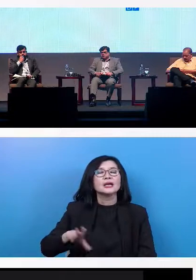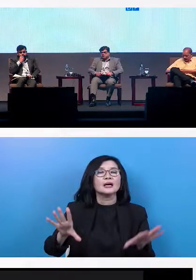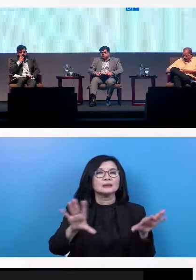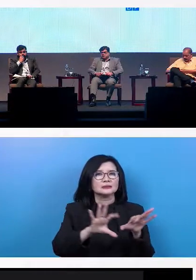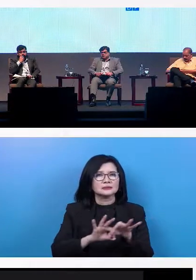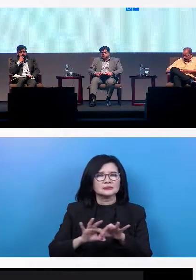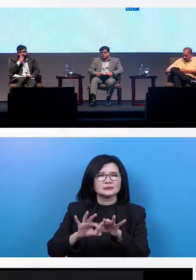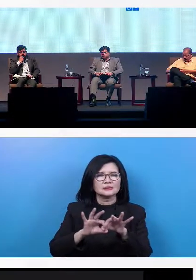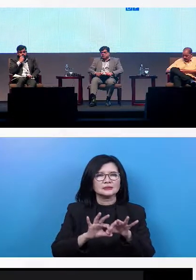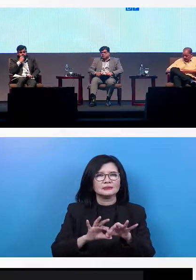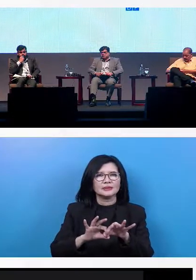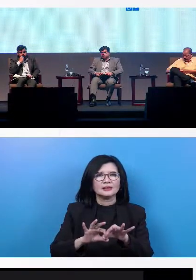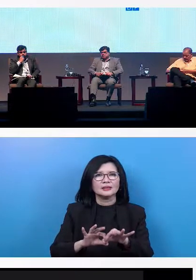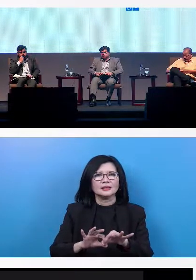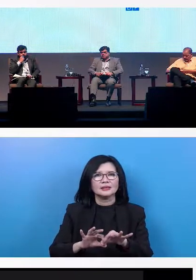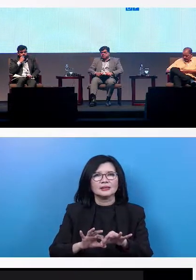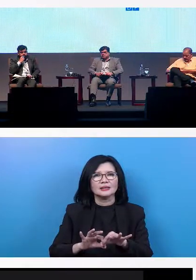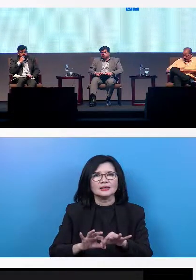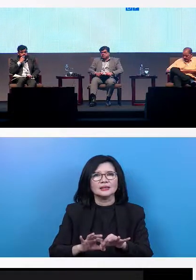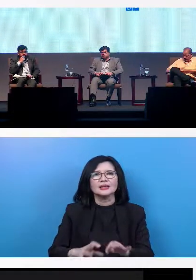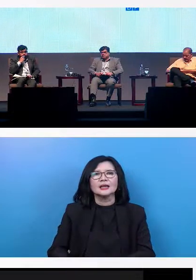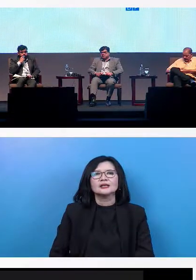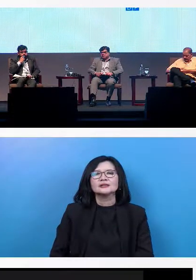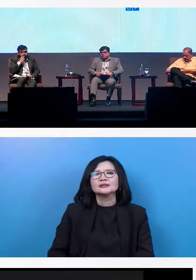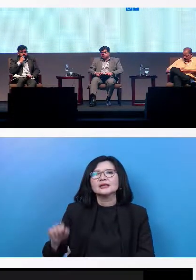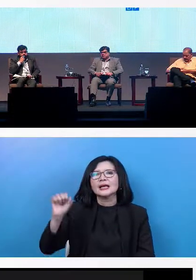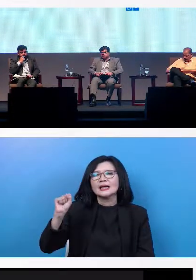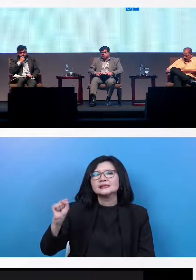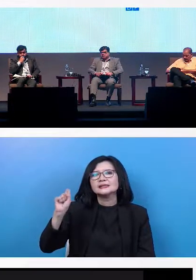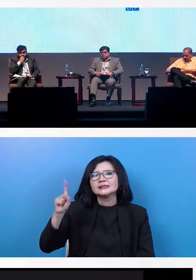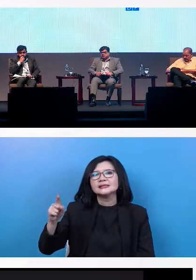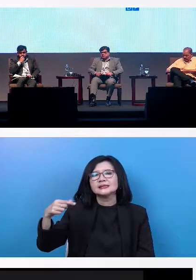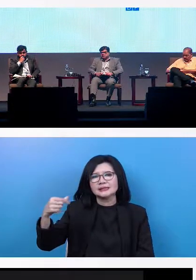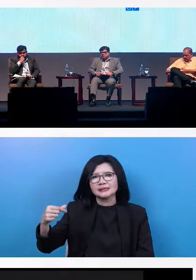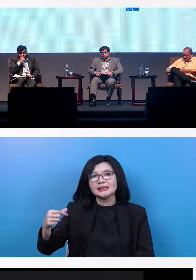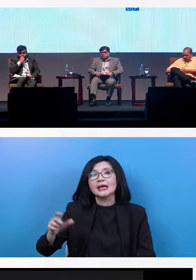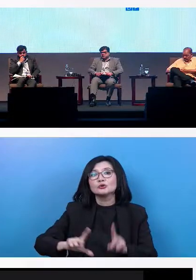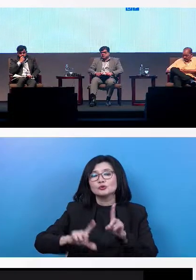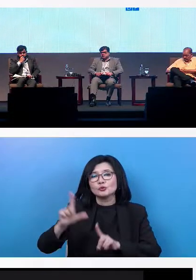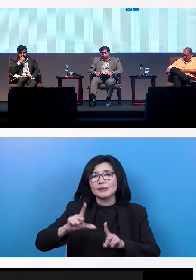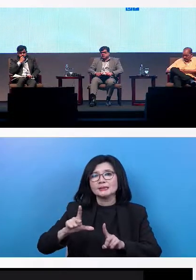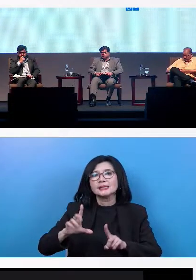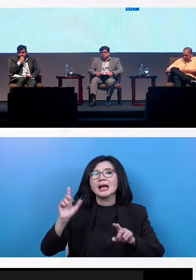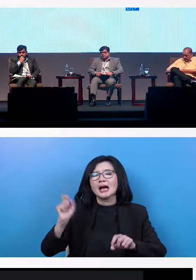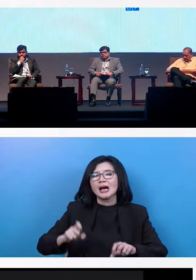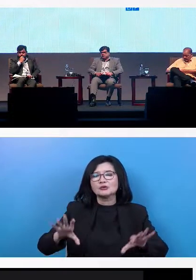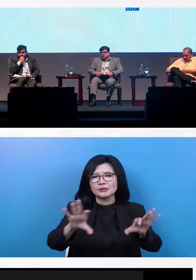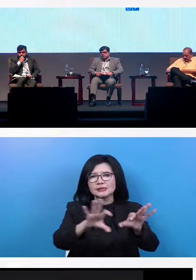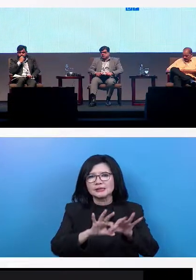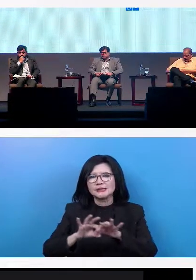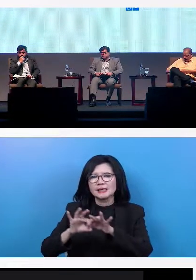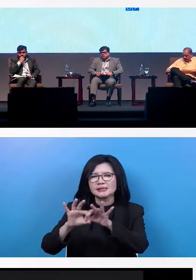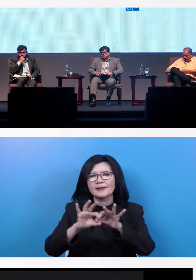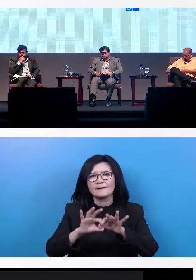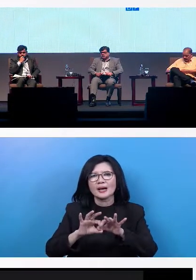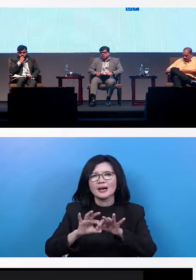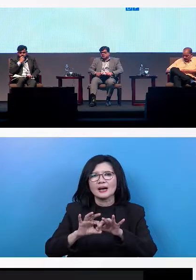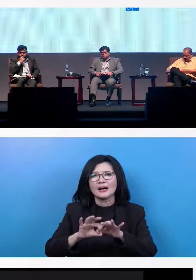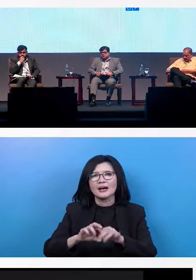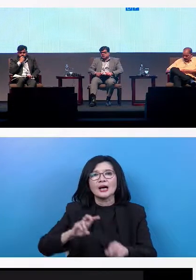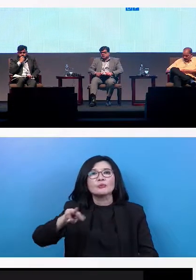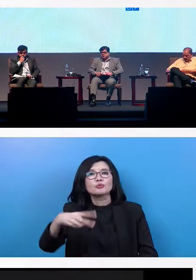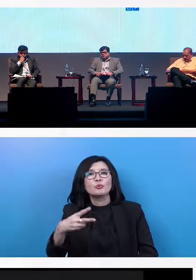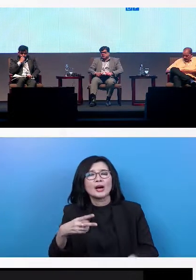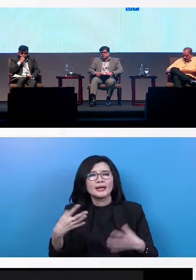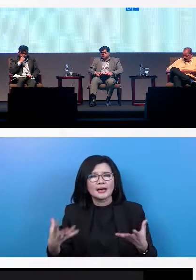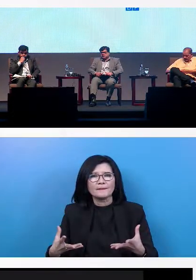17 and partnerships, I think the change we've seen is that governments and the industry